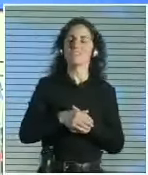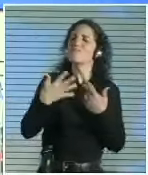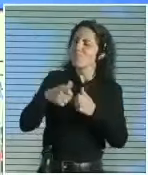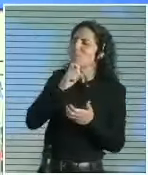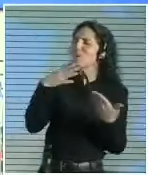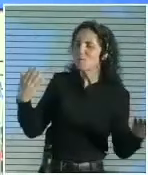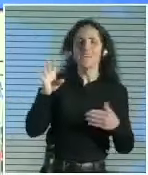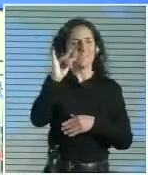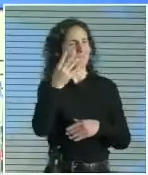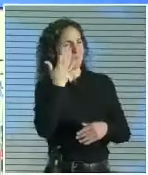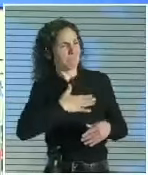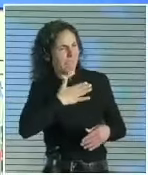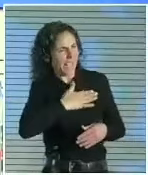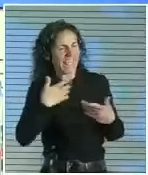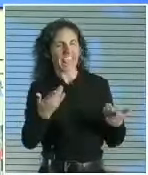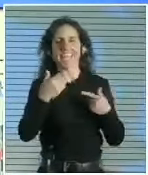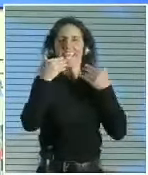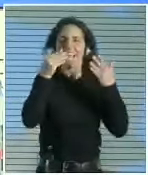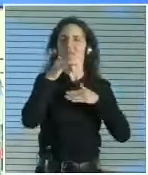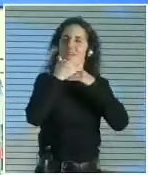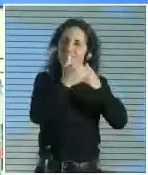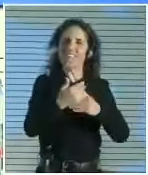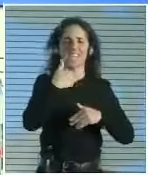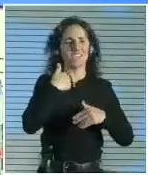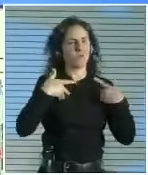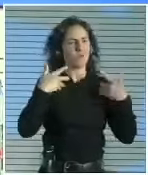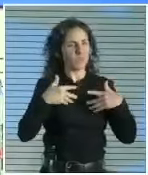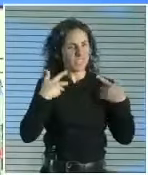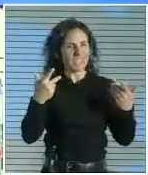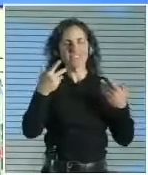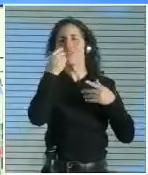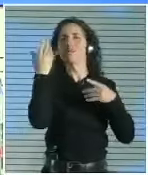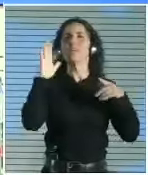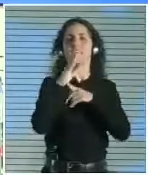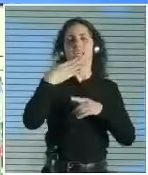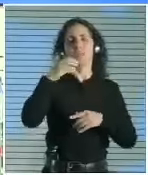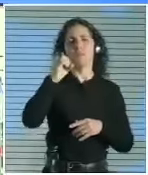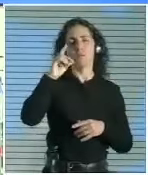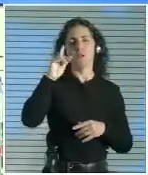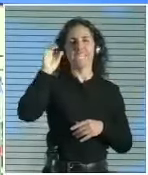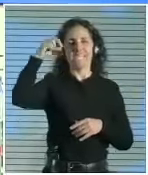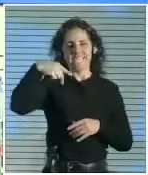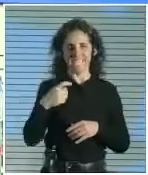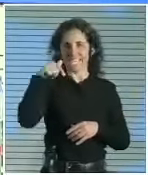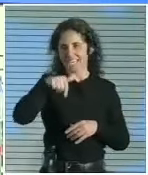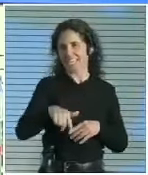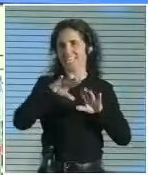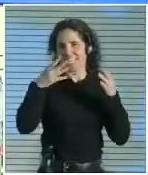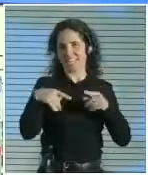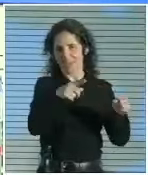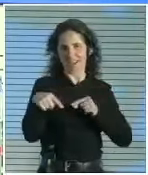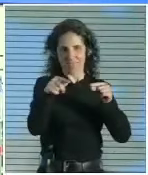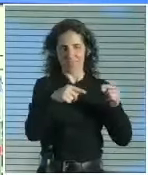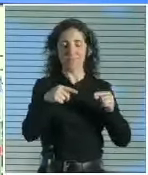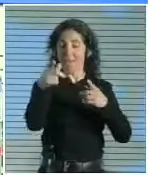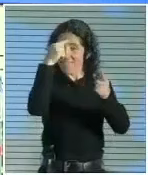represent booking here at this platform. So before we get into the detail of how the program works, I would like to set a little bit of context